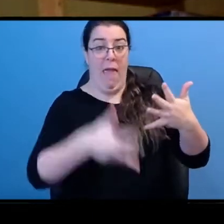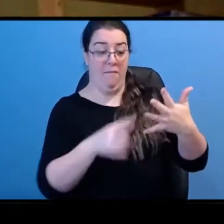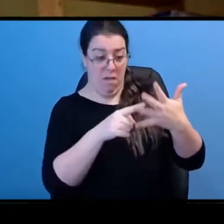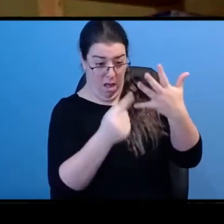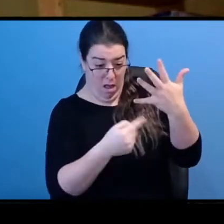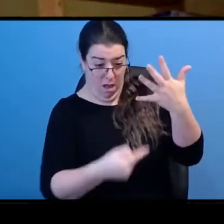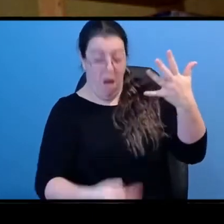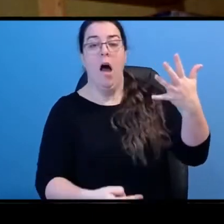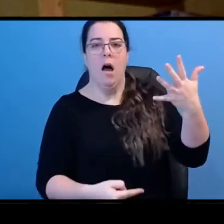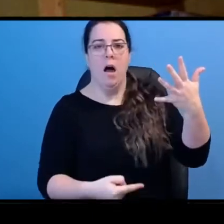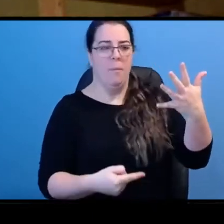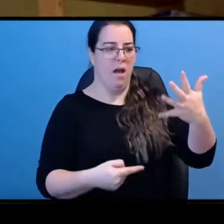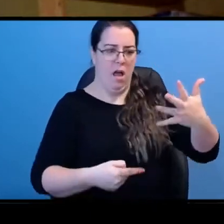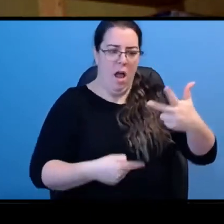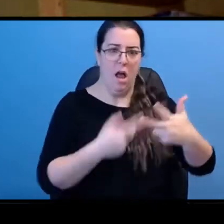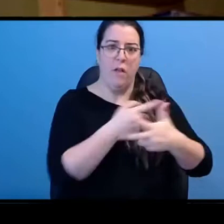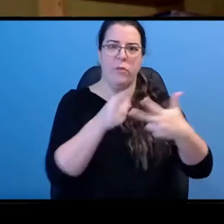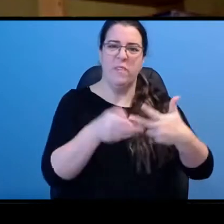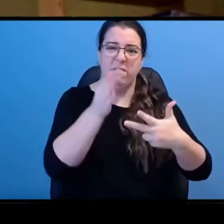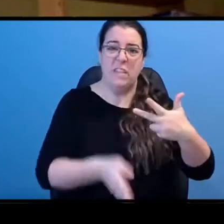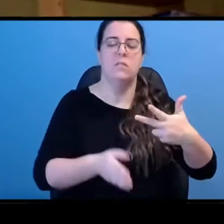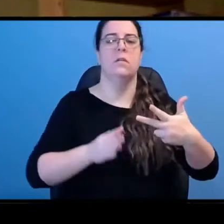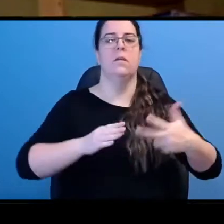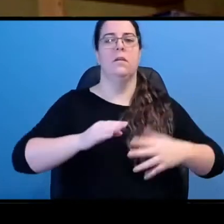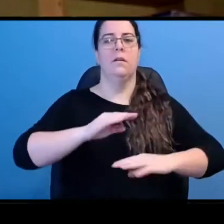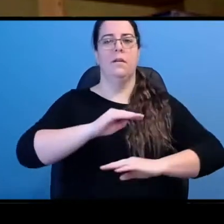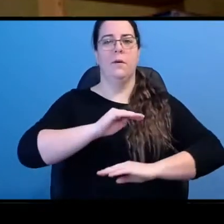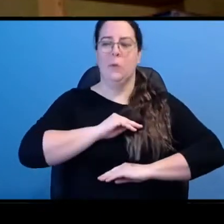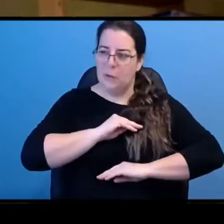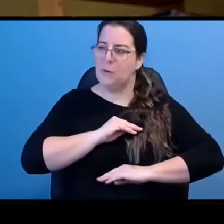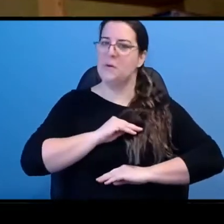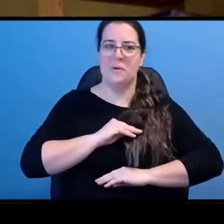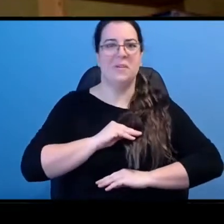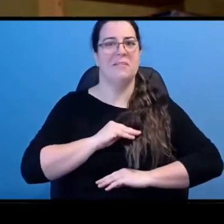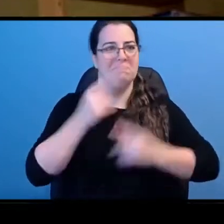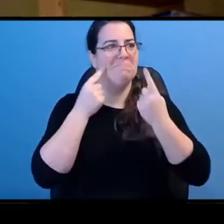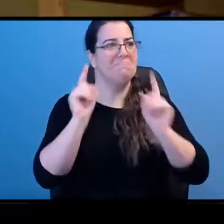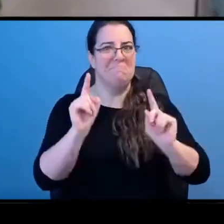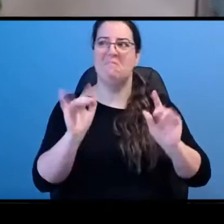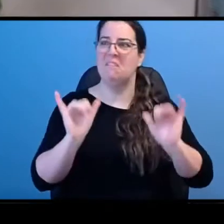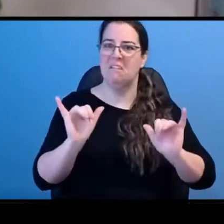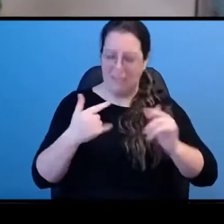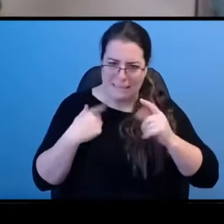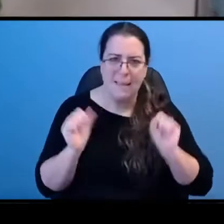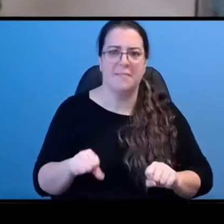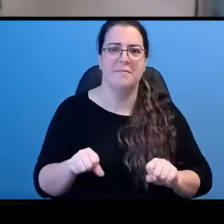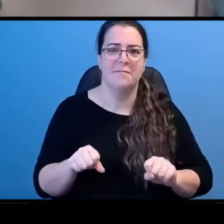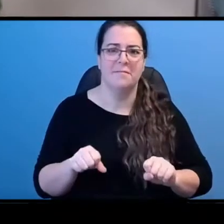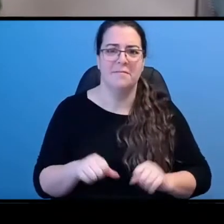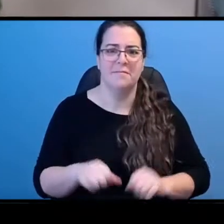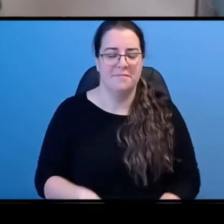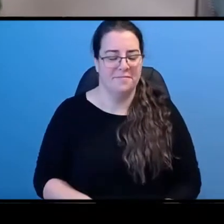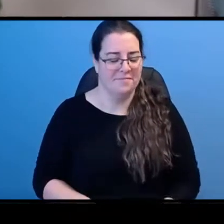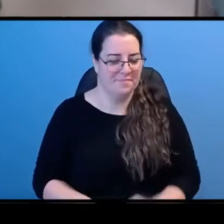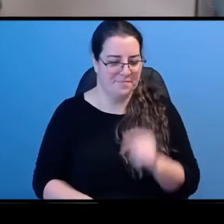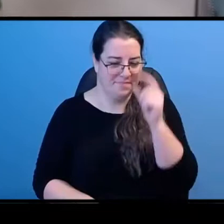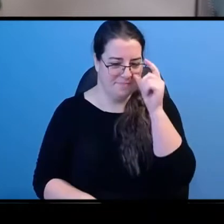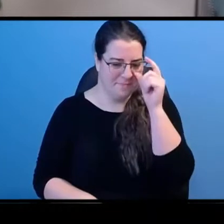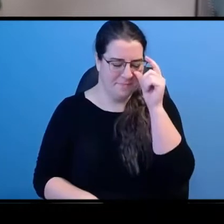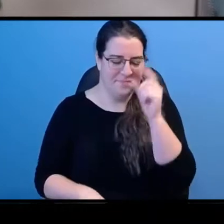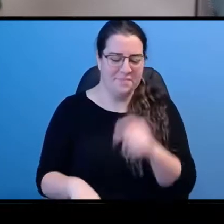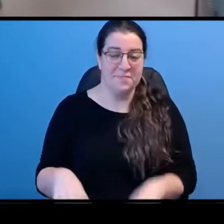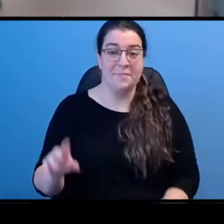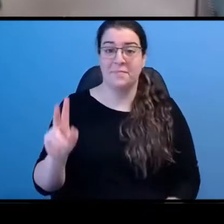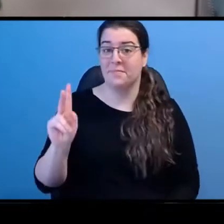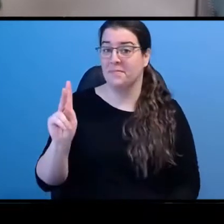and motivating to see that, I'm doing this, Yeah. So now we're going to get into the section of this presentation